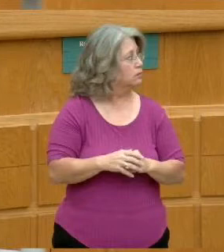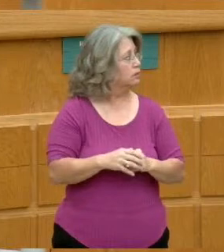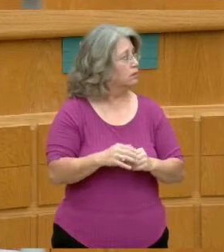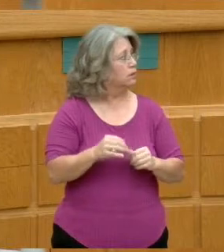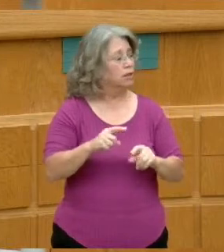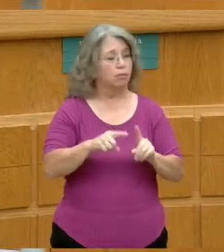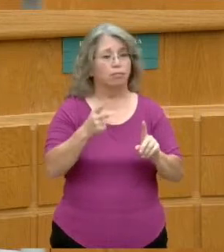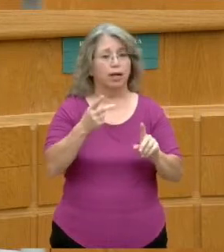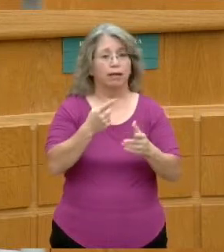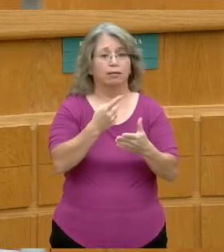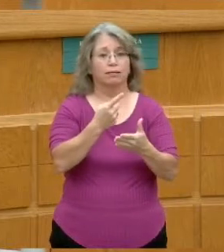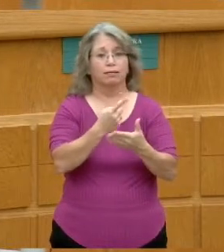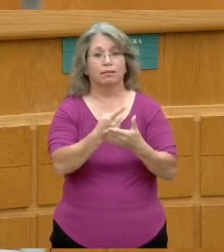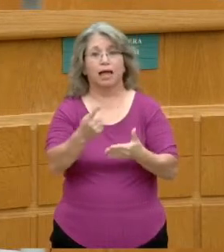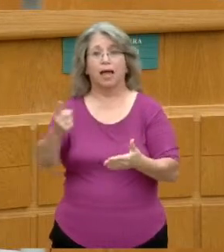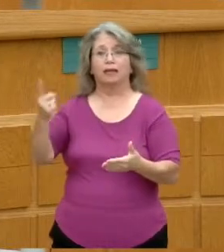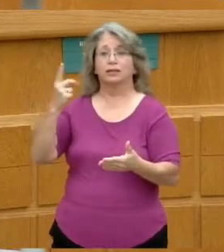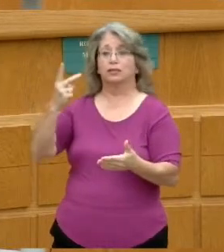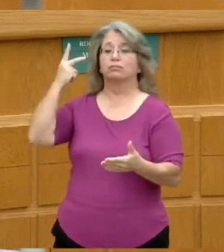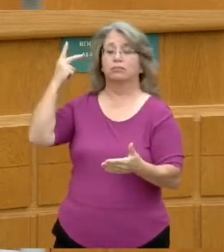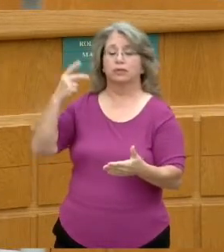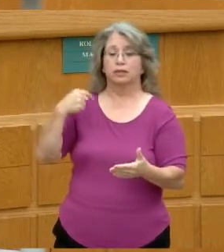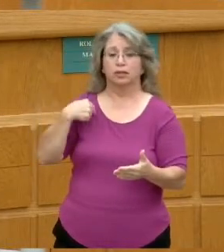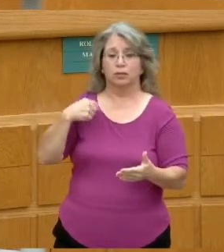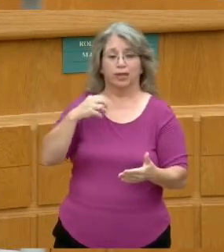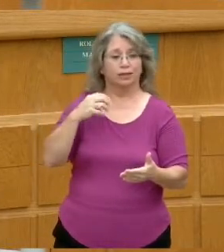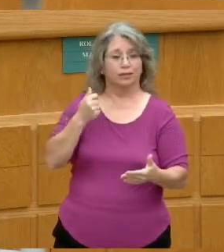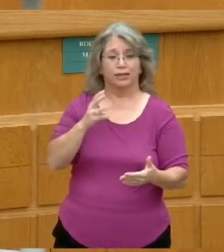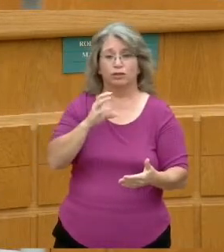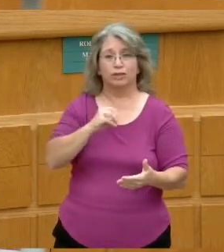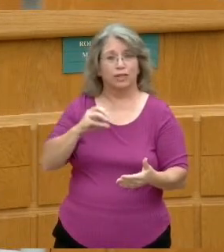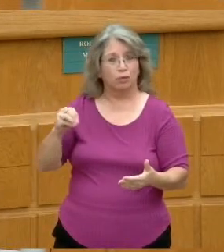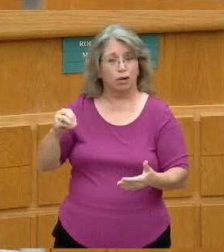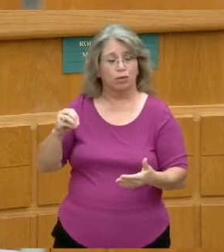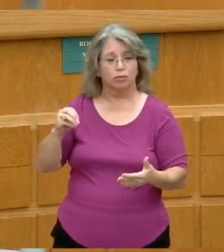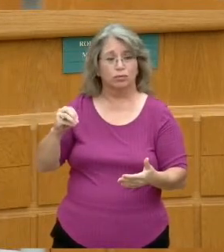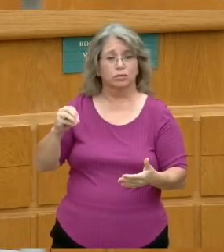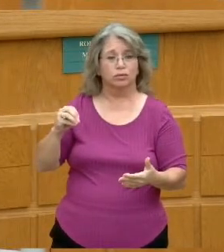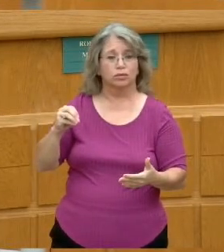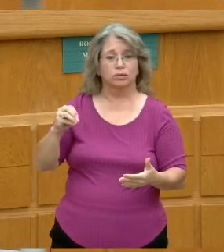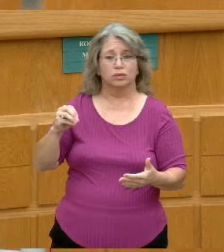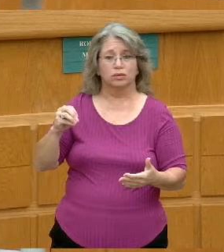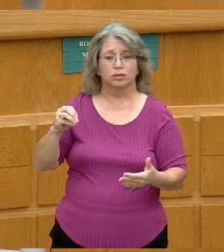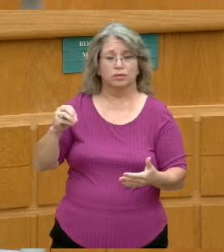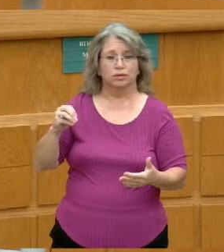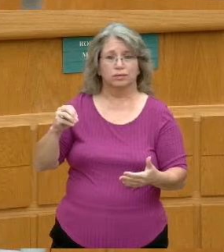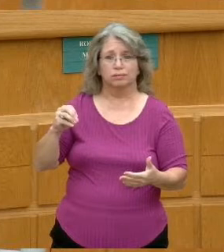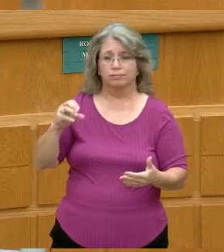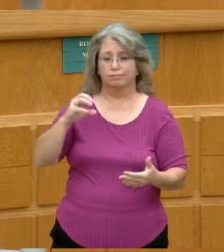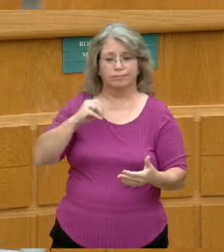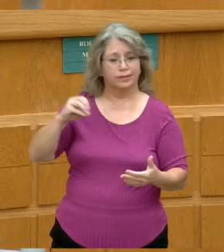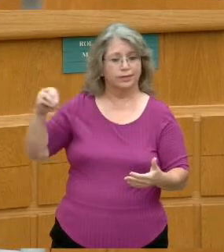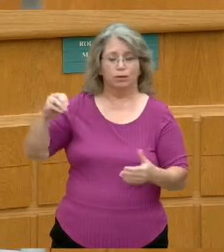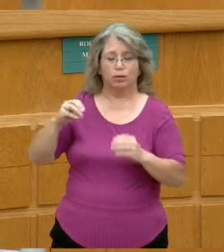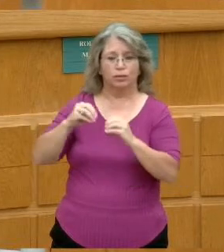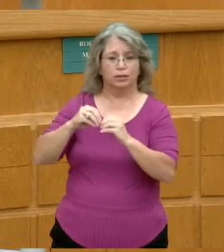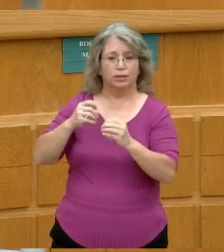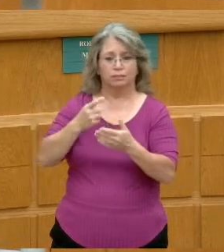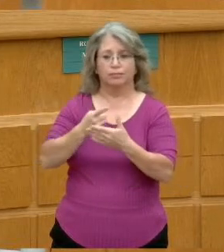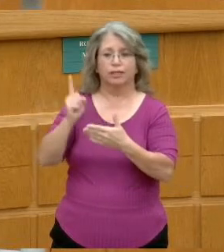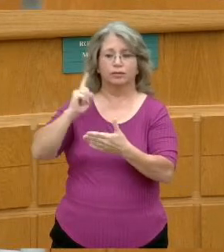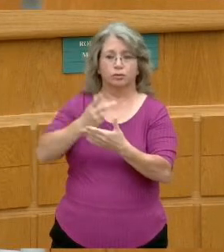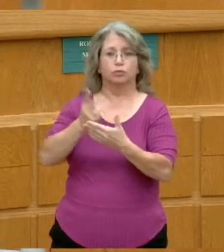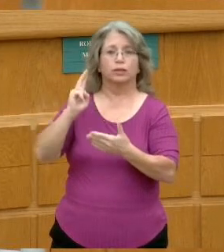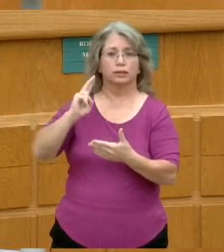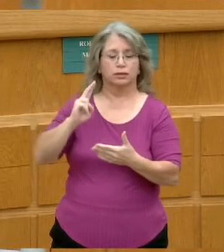several zeros in a row. And if we look back, I think a day or so prior to the beginning of that week, we actually had more zeros in that week span. So over